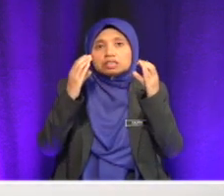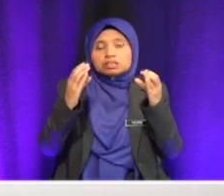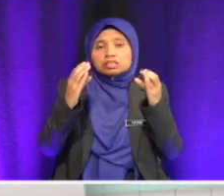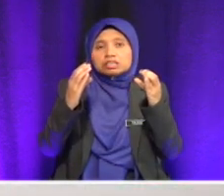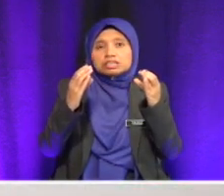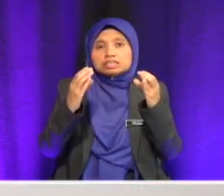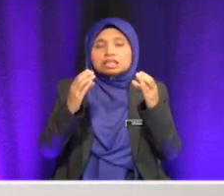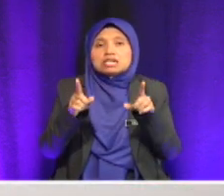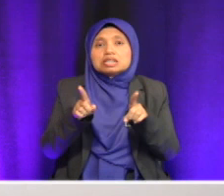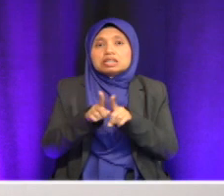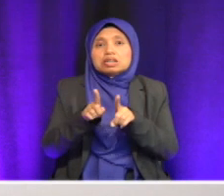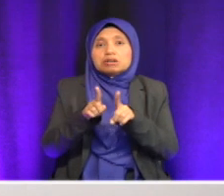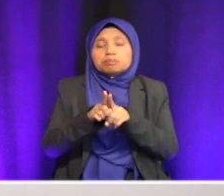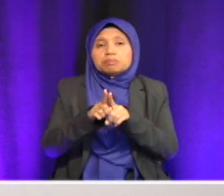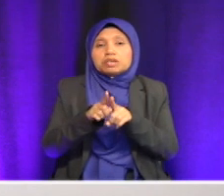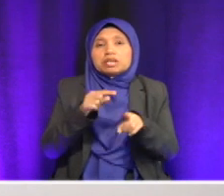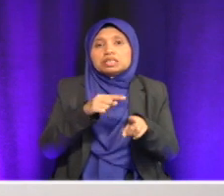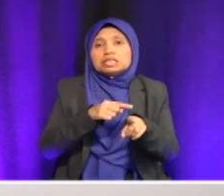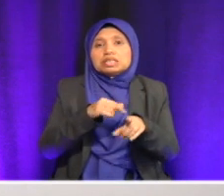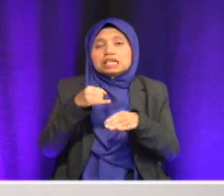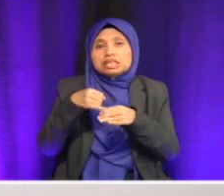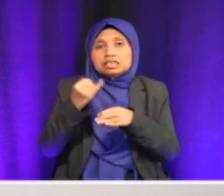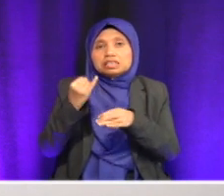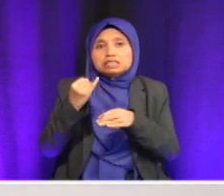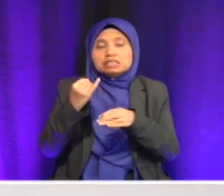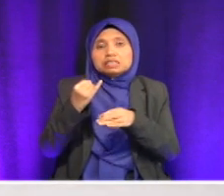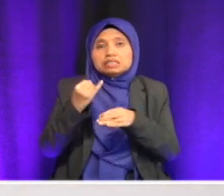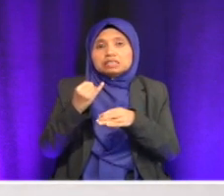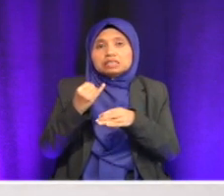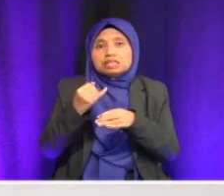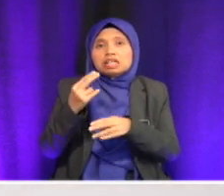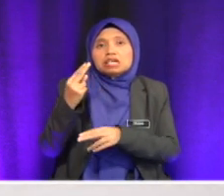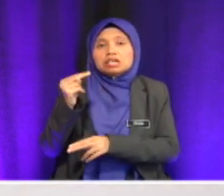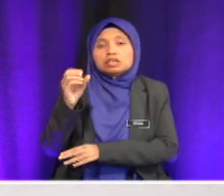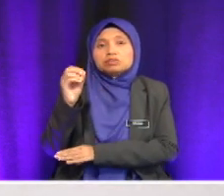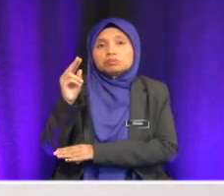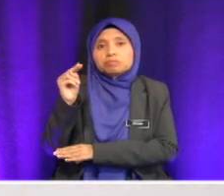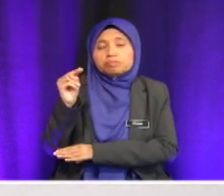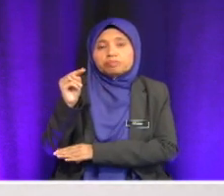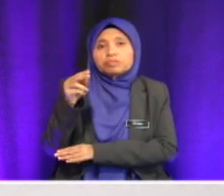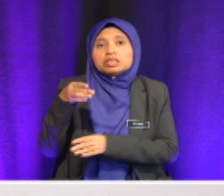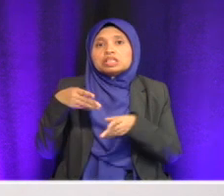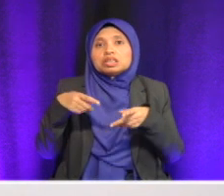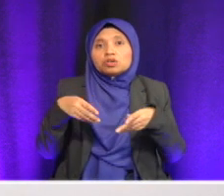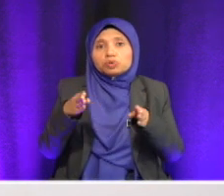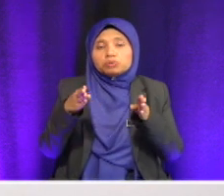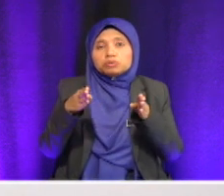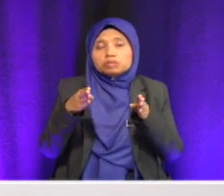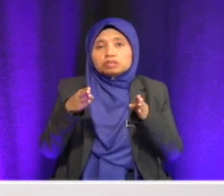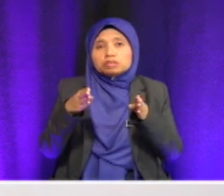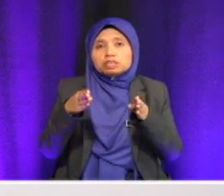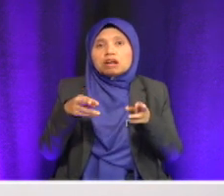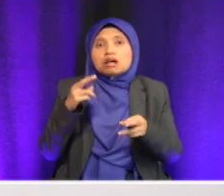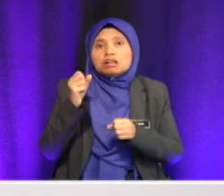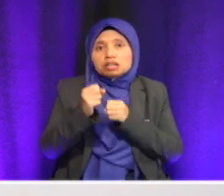else. Crows in Japan are clever enough to leave nuts on the road at traffic lights so that cars will run over